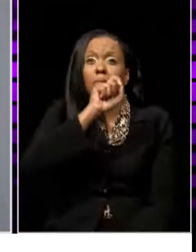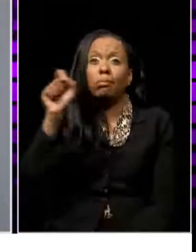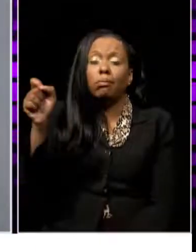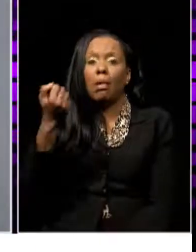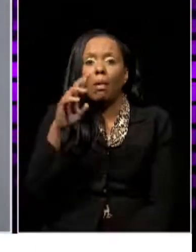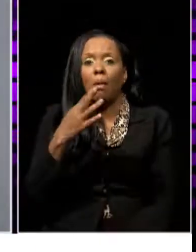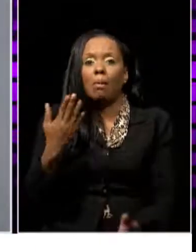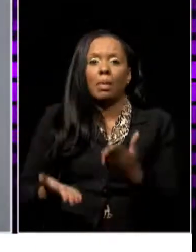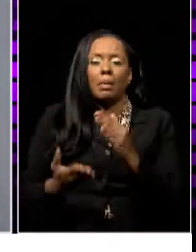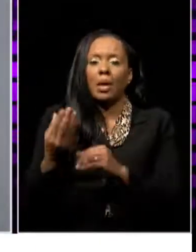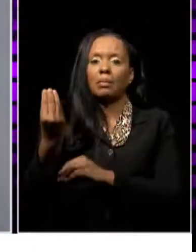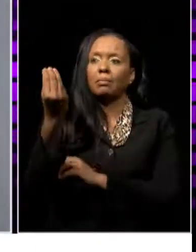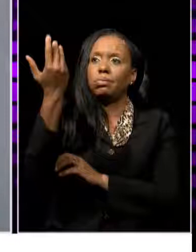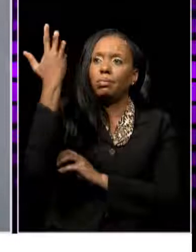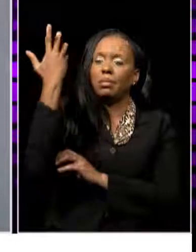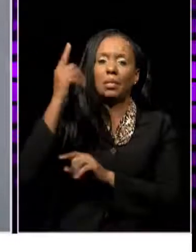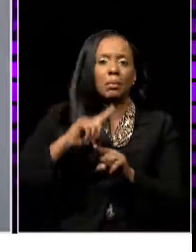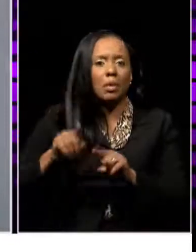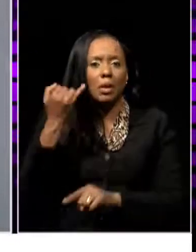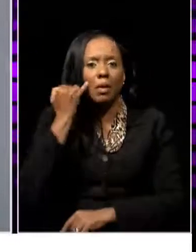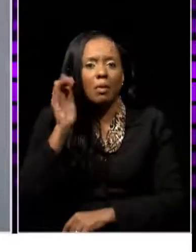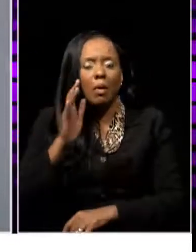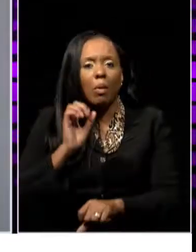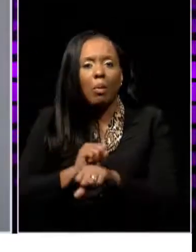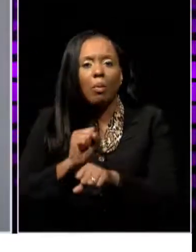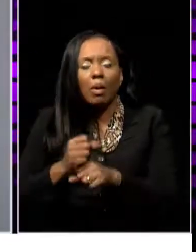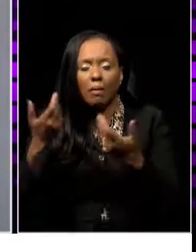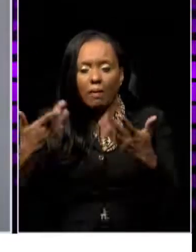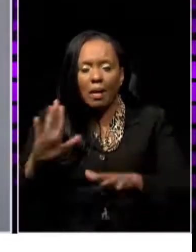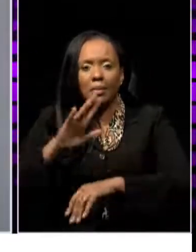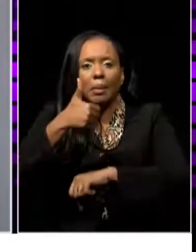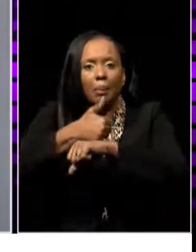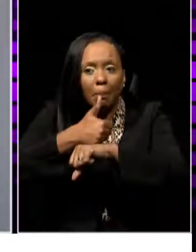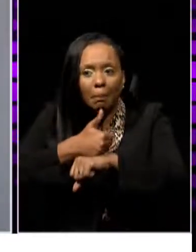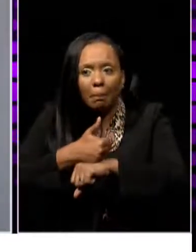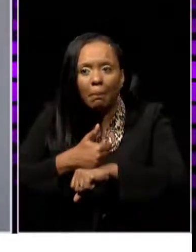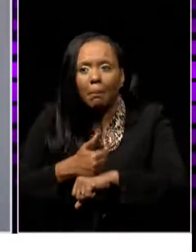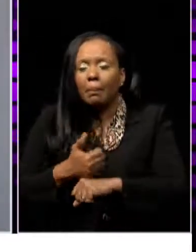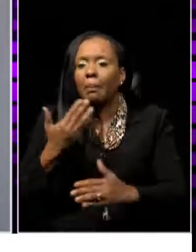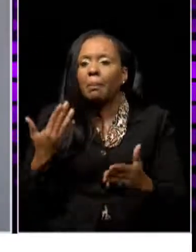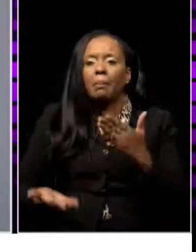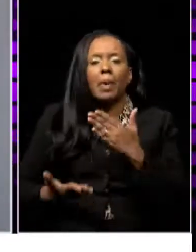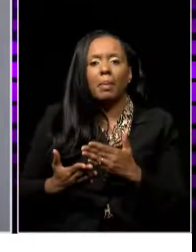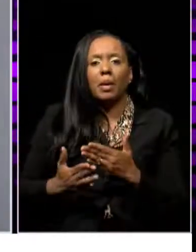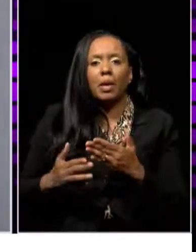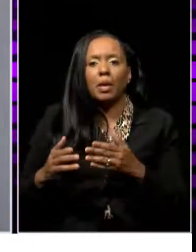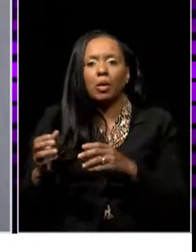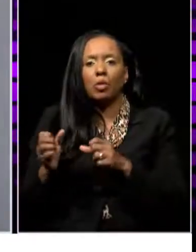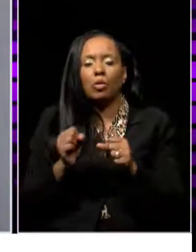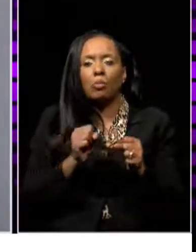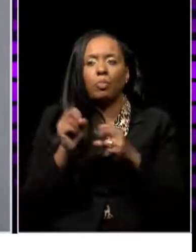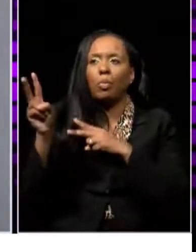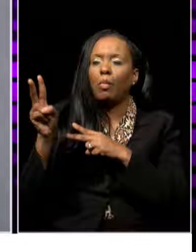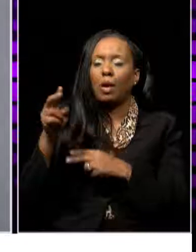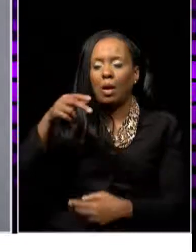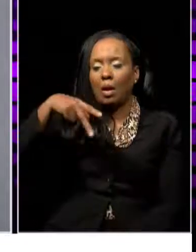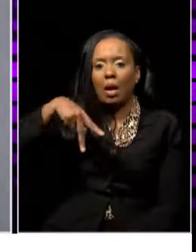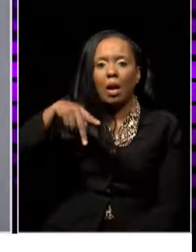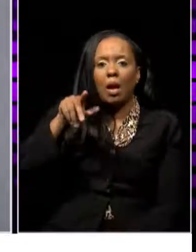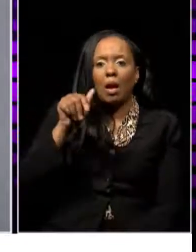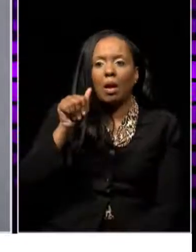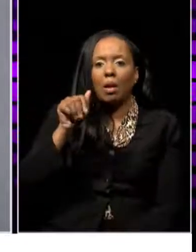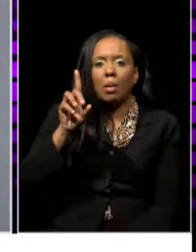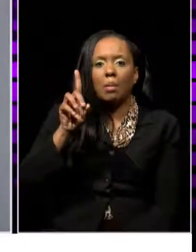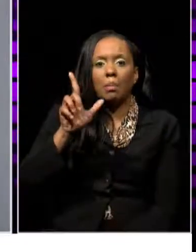But if you come in with work already set that you can go into maybe Padlet or you go into one of those Nearpod,